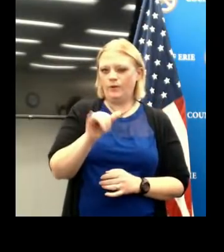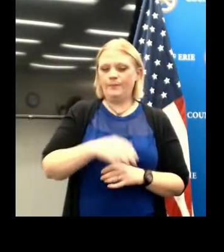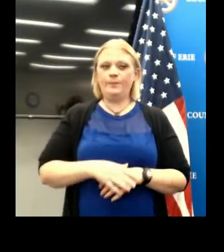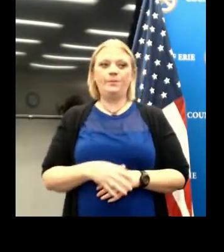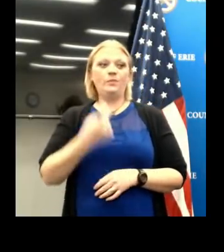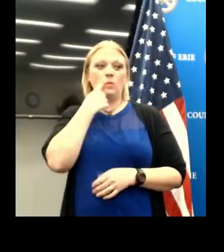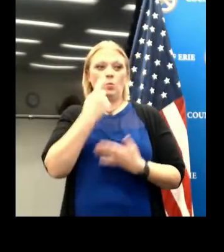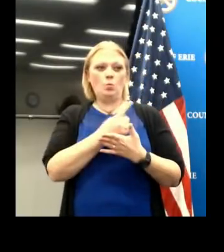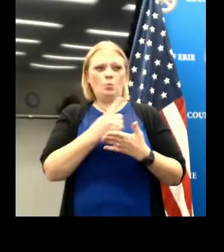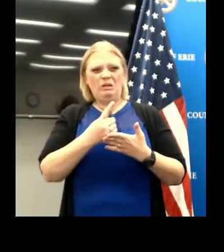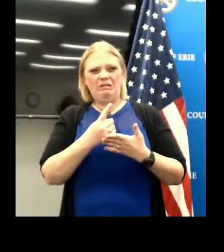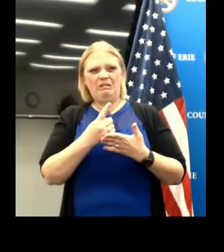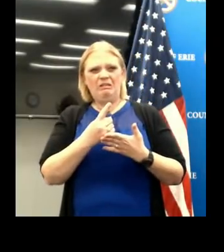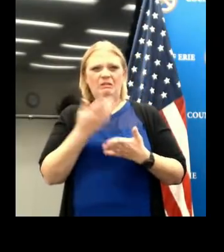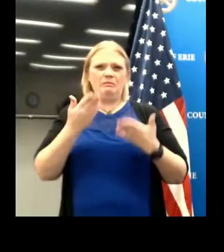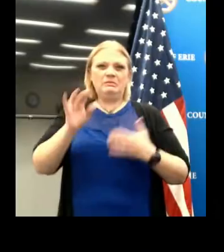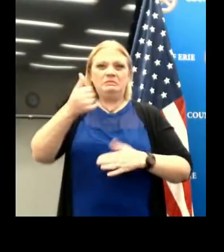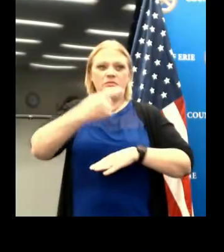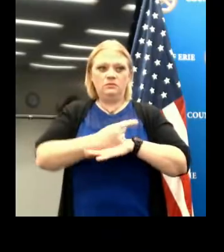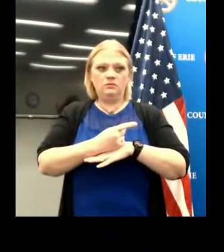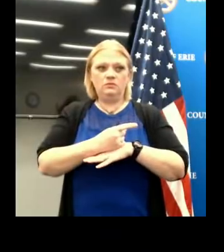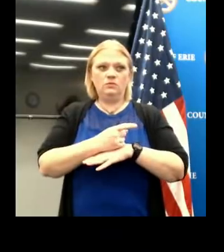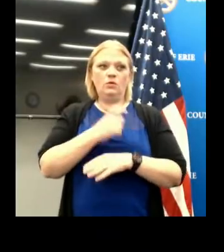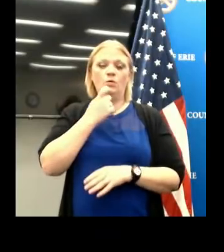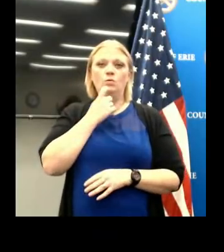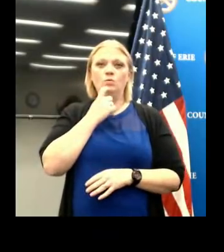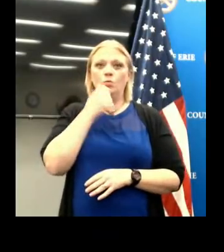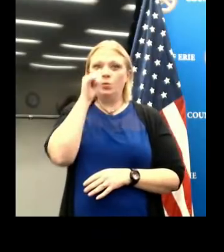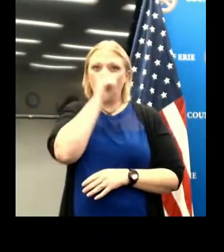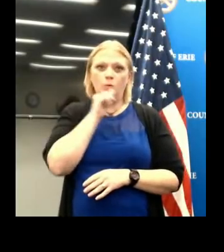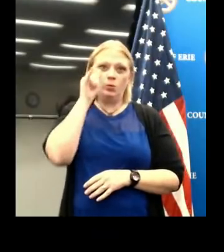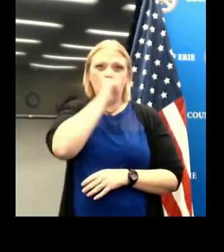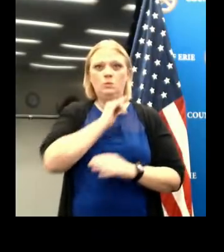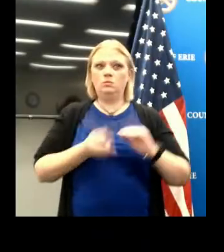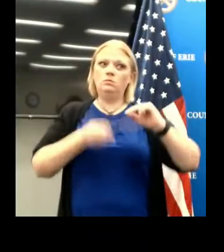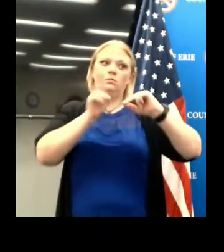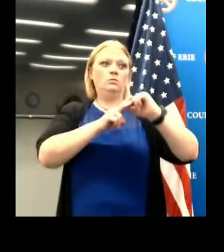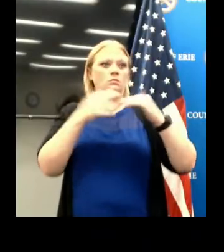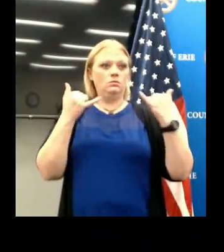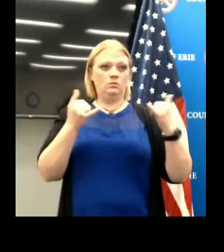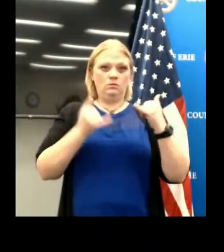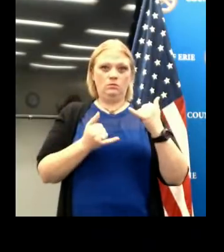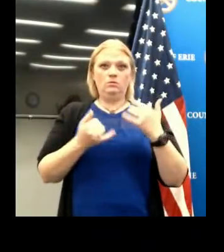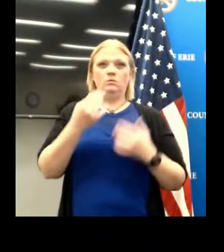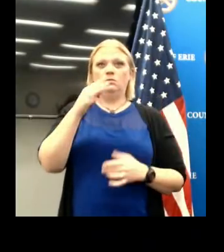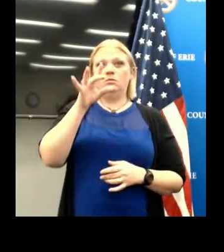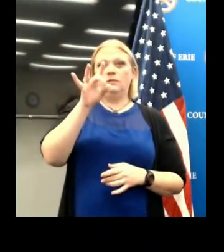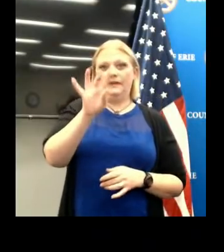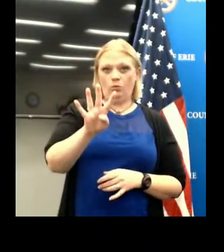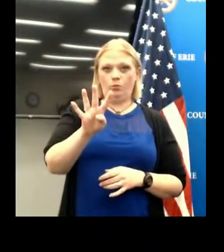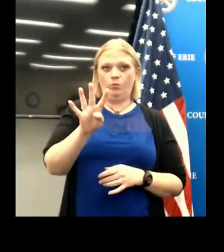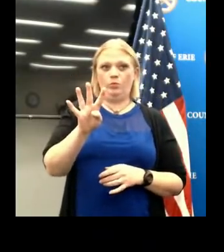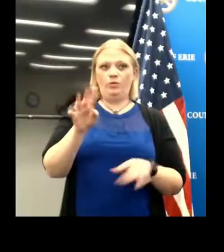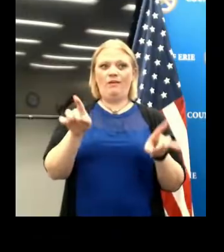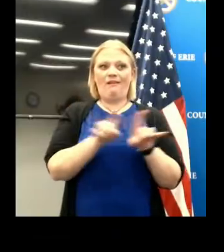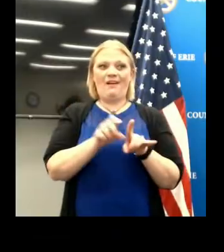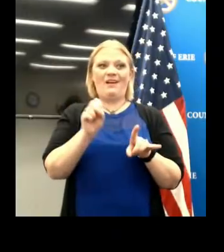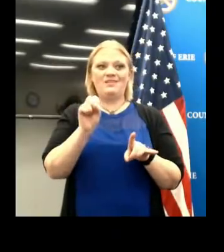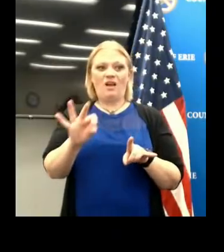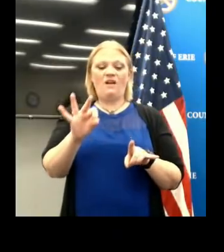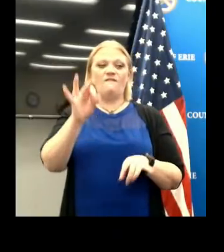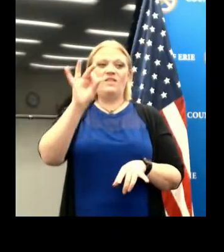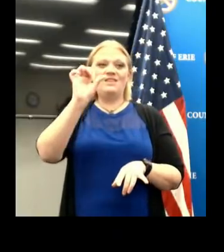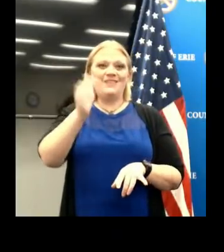10 days the dramatic increase in cases. We are now up to 84 as of the close of business on November